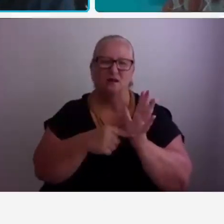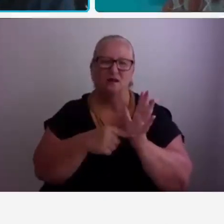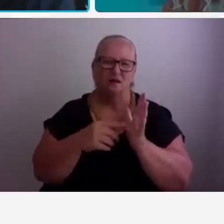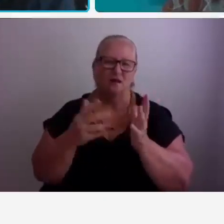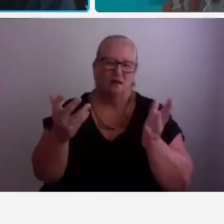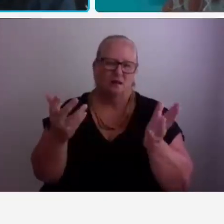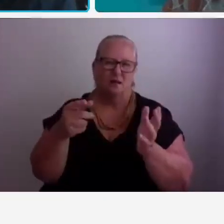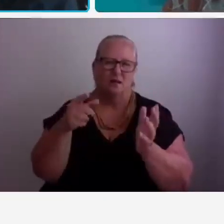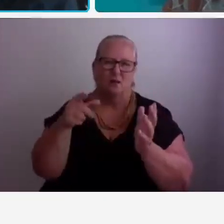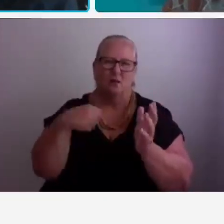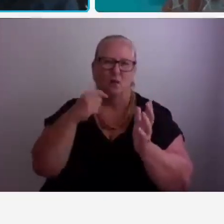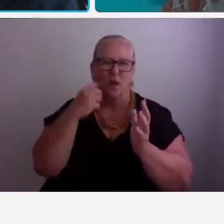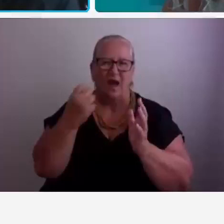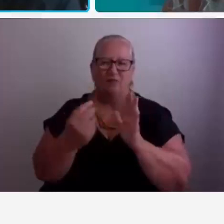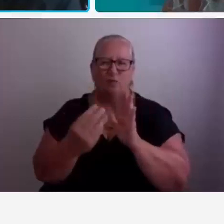the